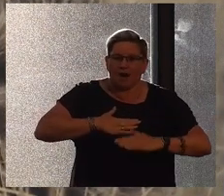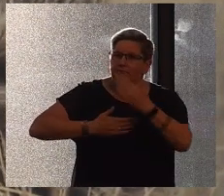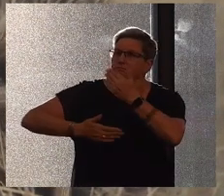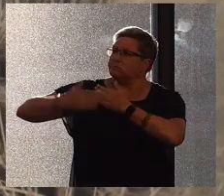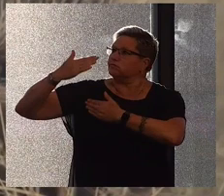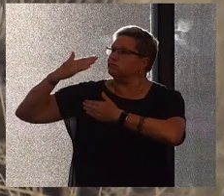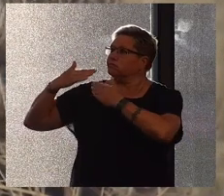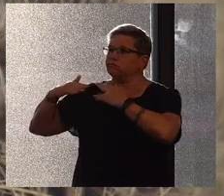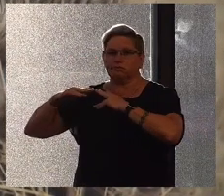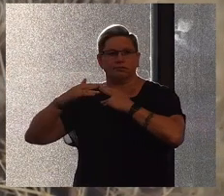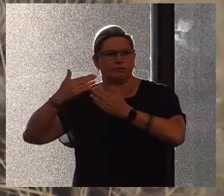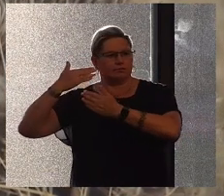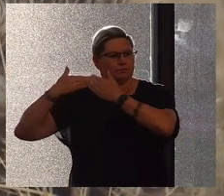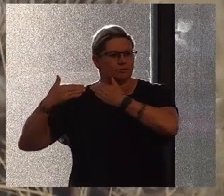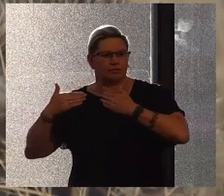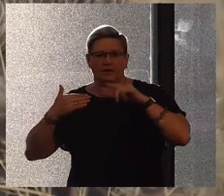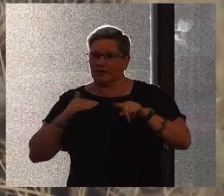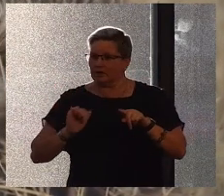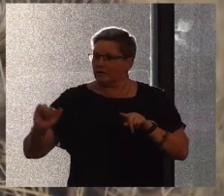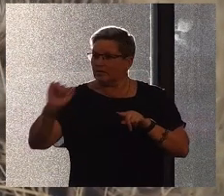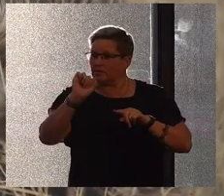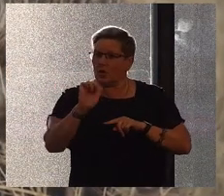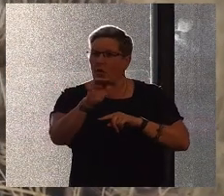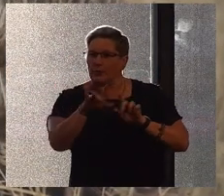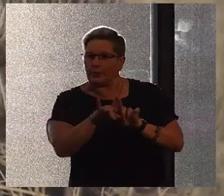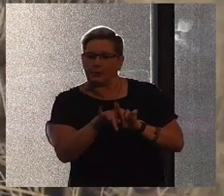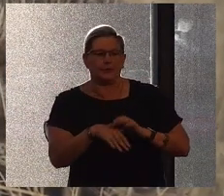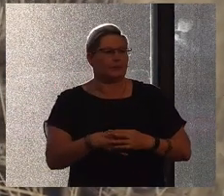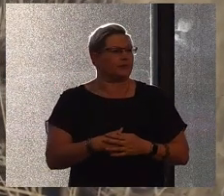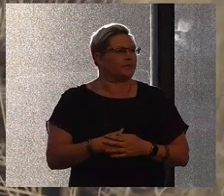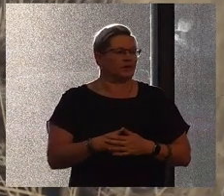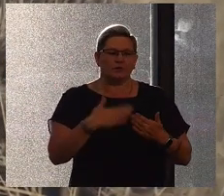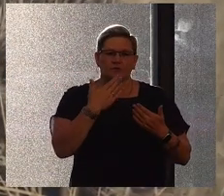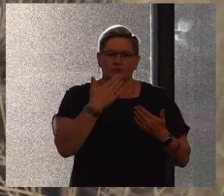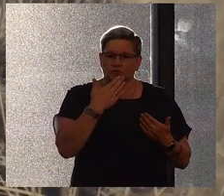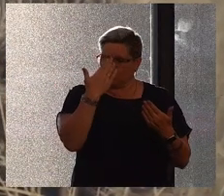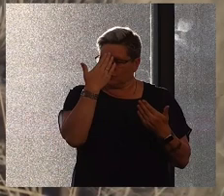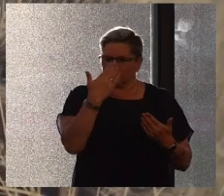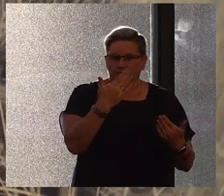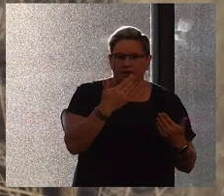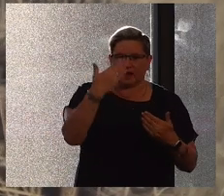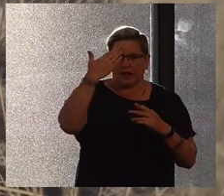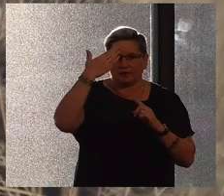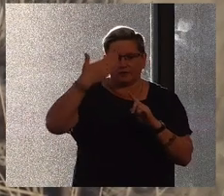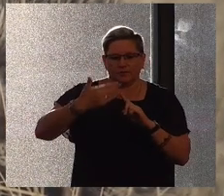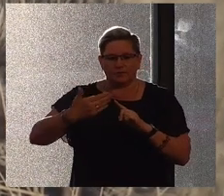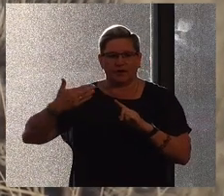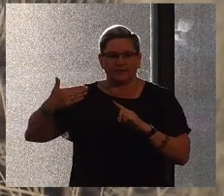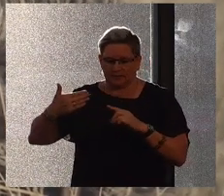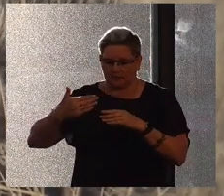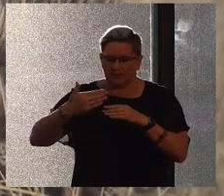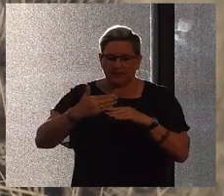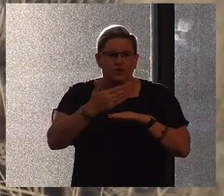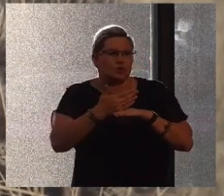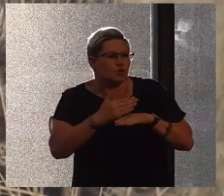ancestors and also home to everybody here today. I would also like to pay my respects to both elders past, present